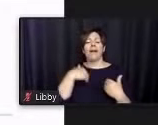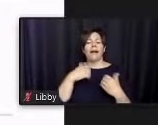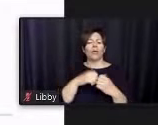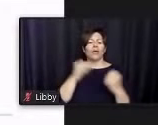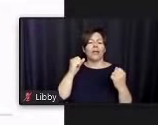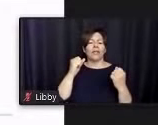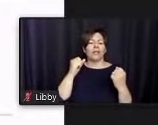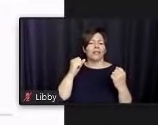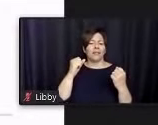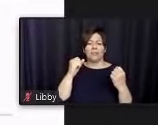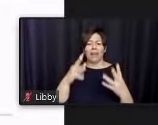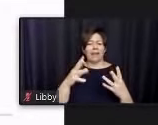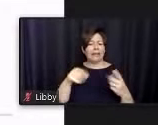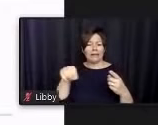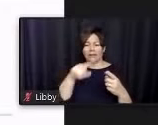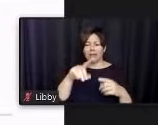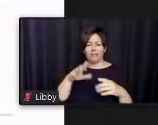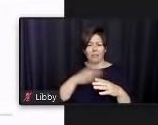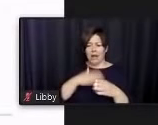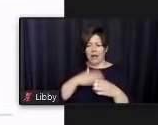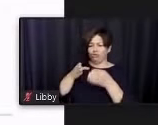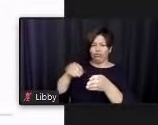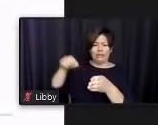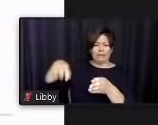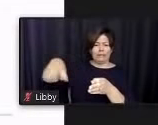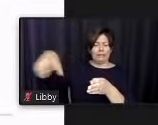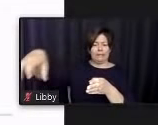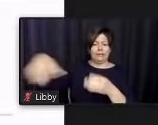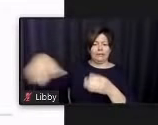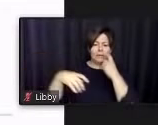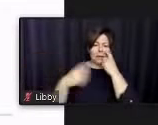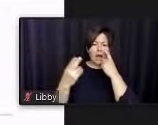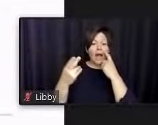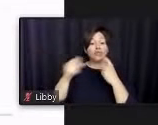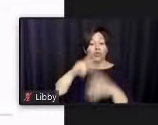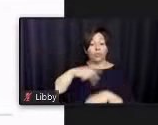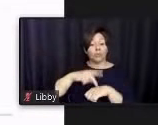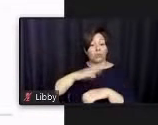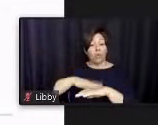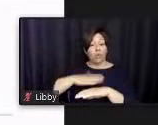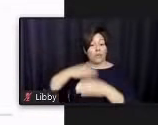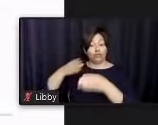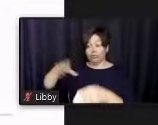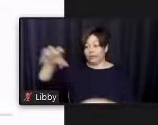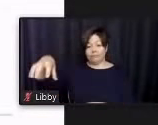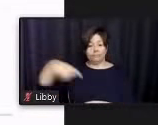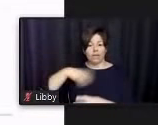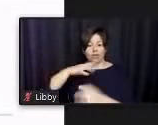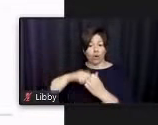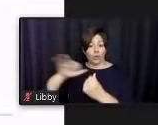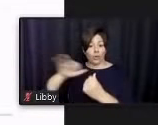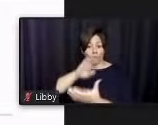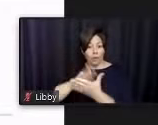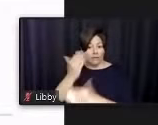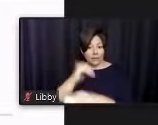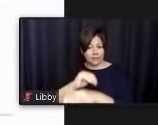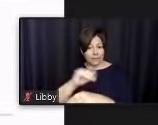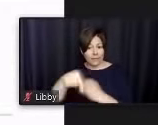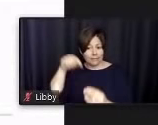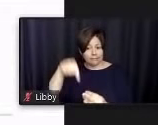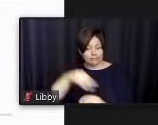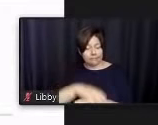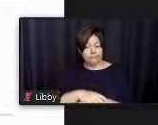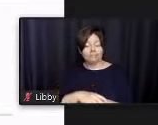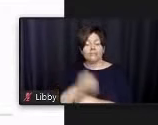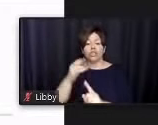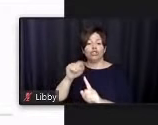on my street is there's a high school principal on my street who I was talking with his wife last night about this, and she